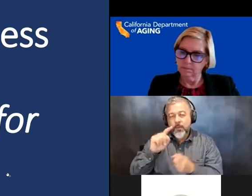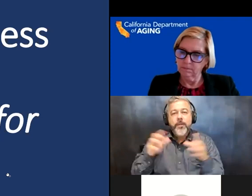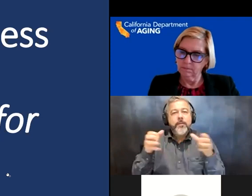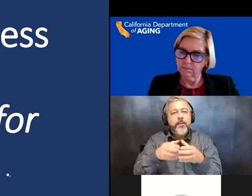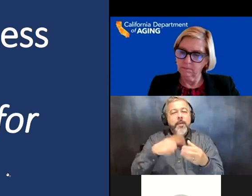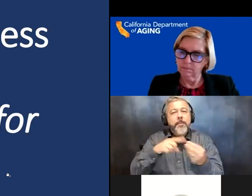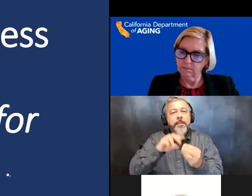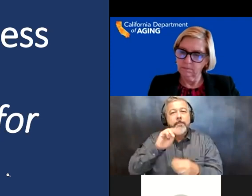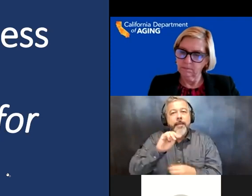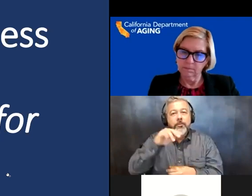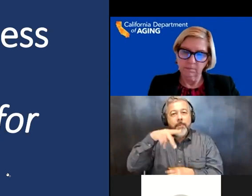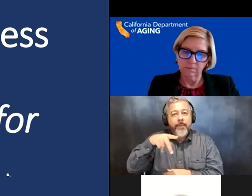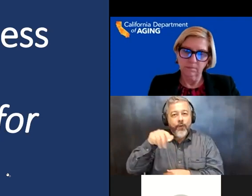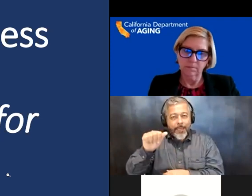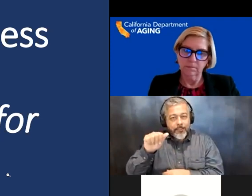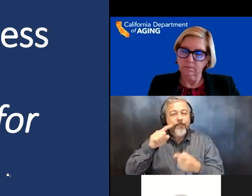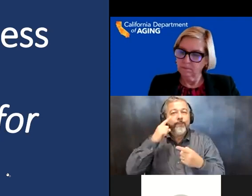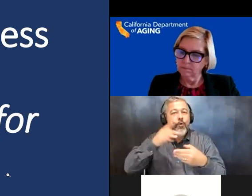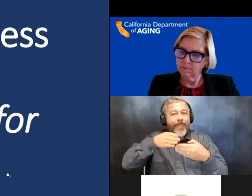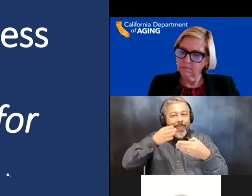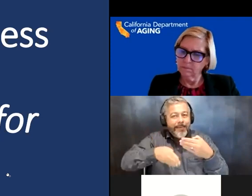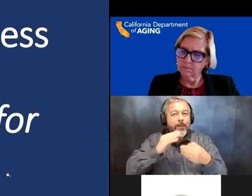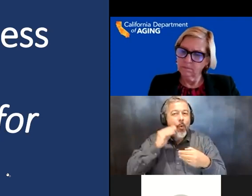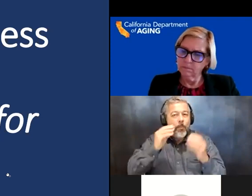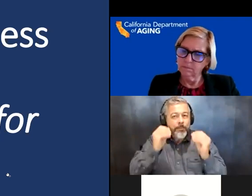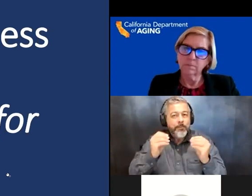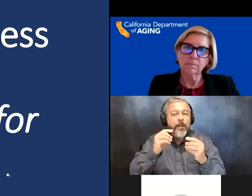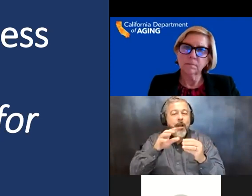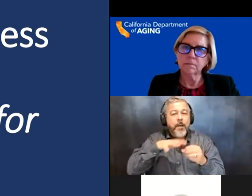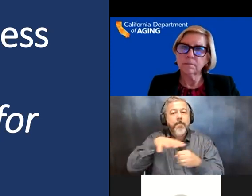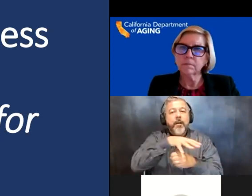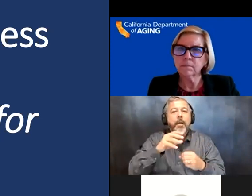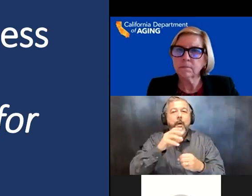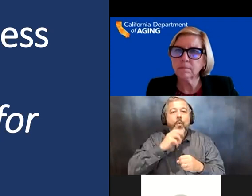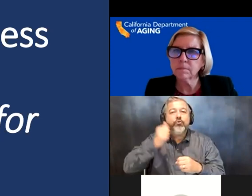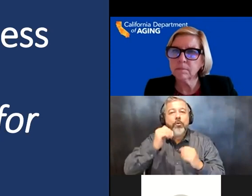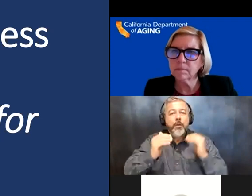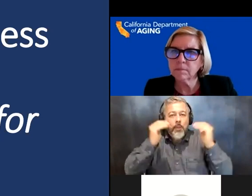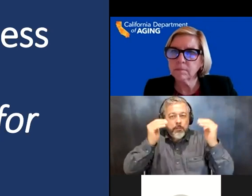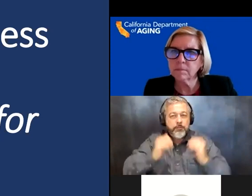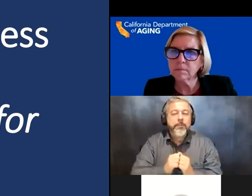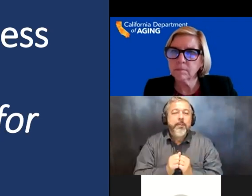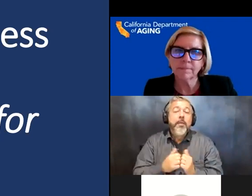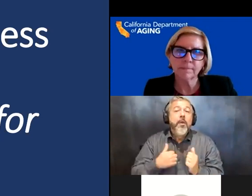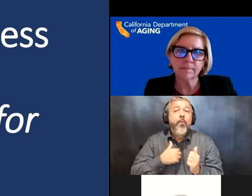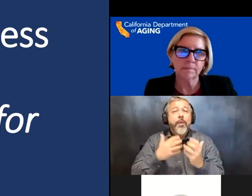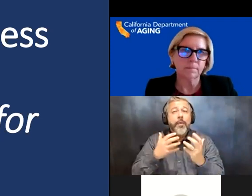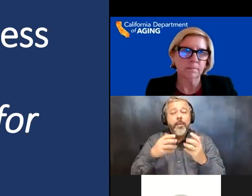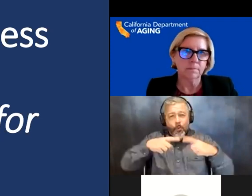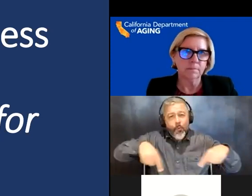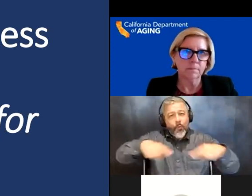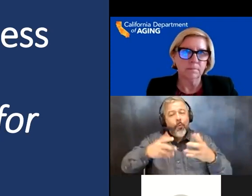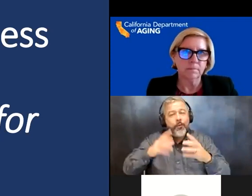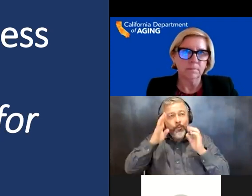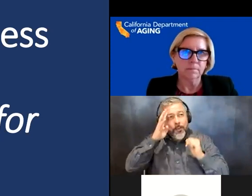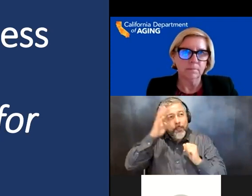goal of ending homelessness among older adults. And we wanted to come up with a list